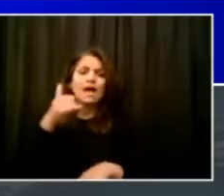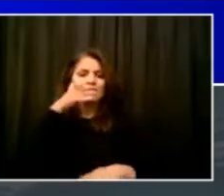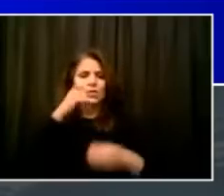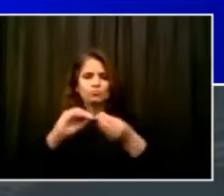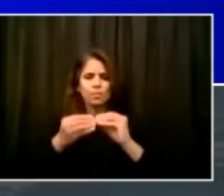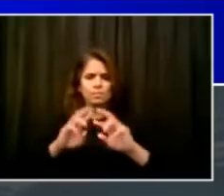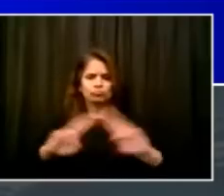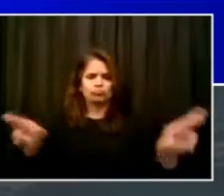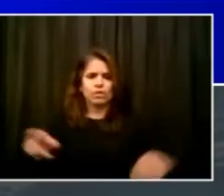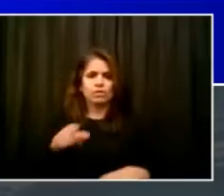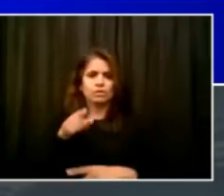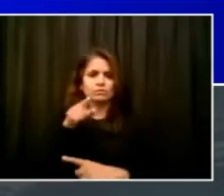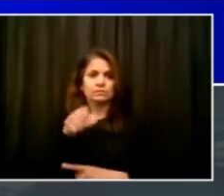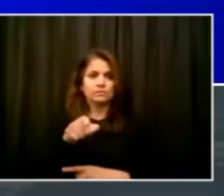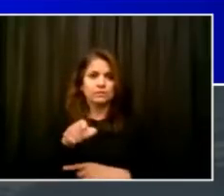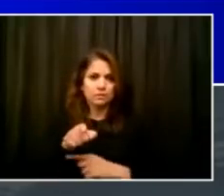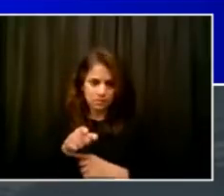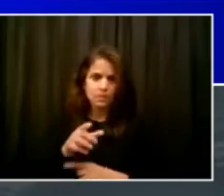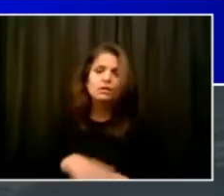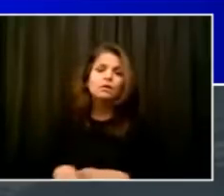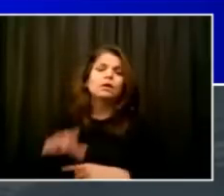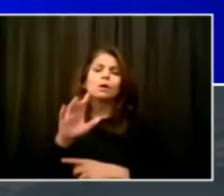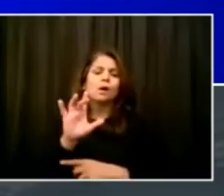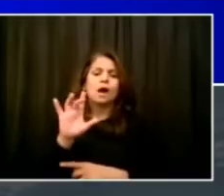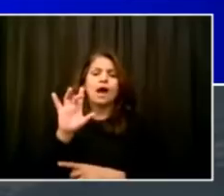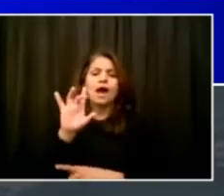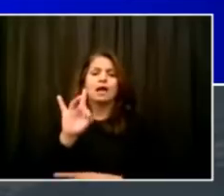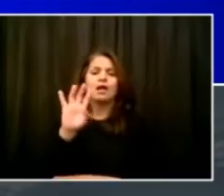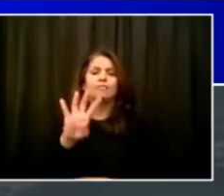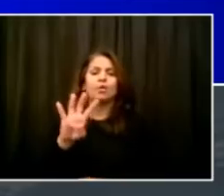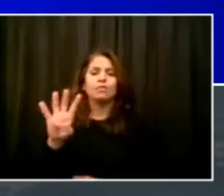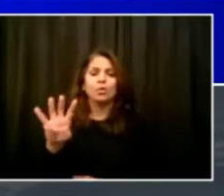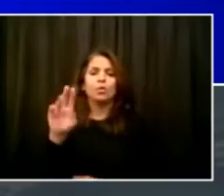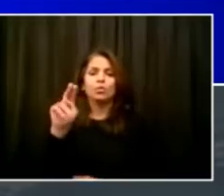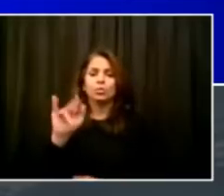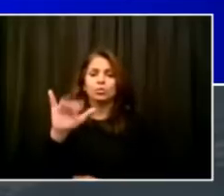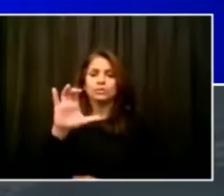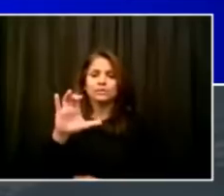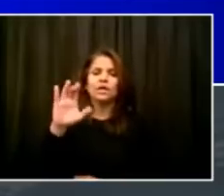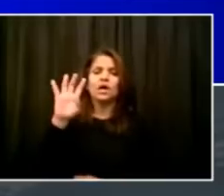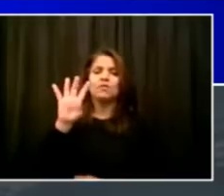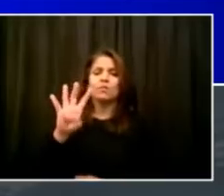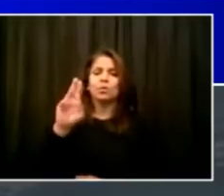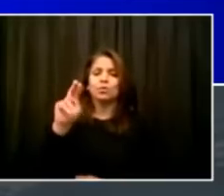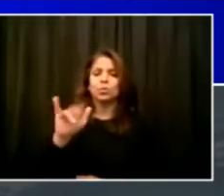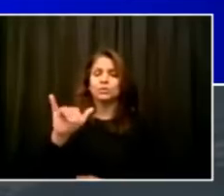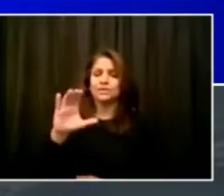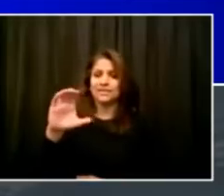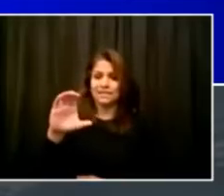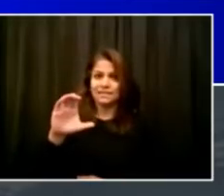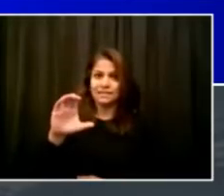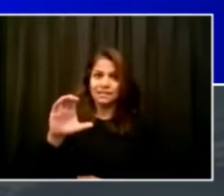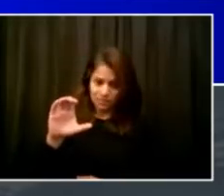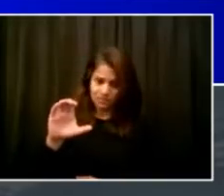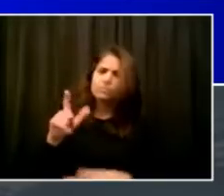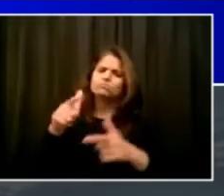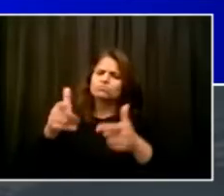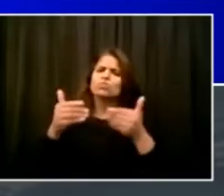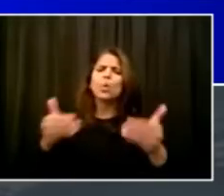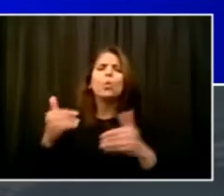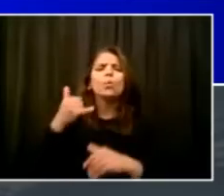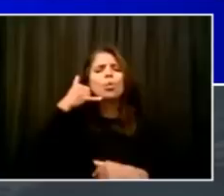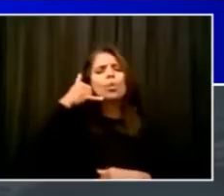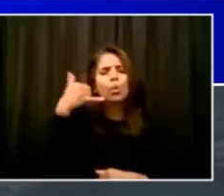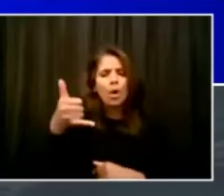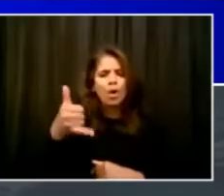844-NYC-4NYC. Call, make an appointment right away. Or if you have your own doctor that you can get it done with, that's great too.